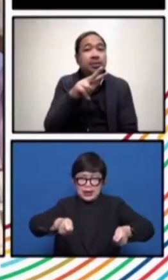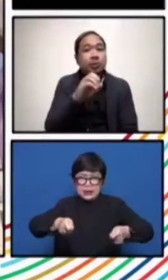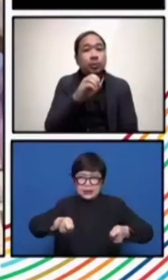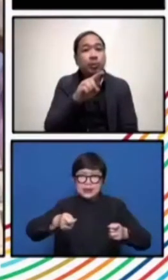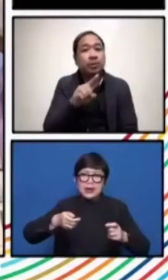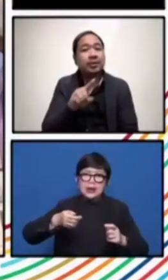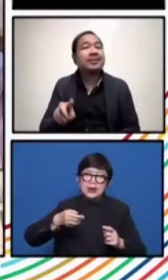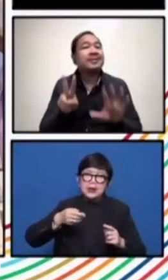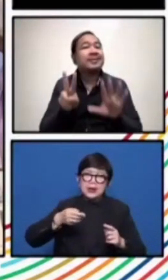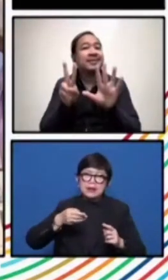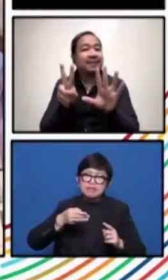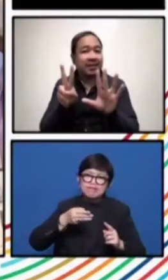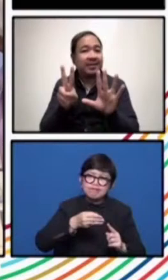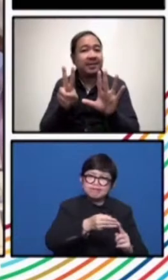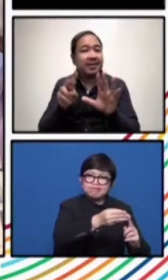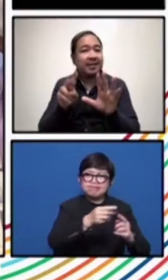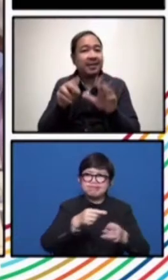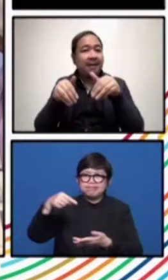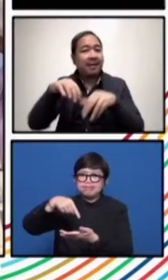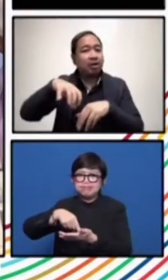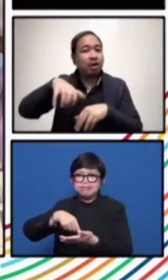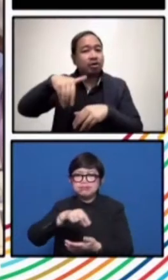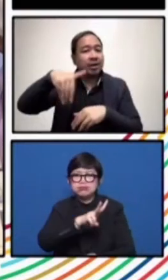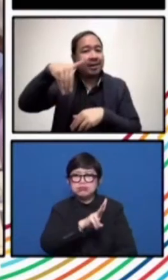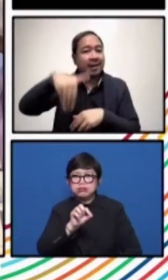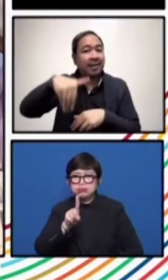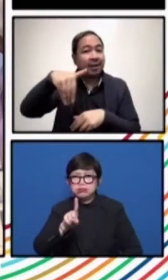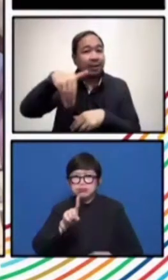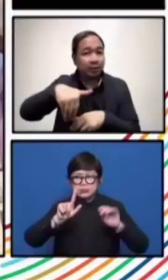communication compared to